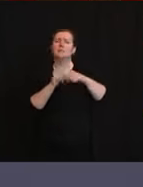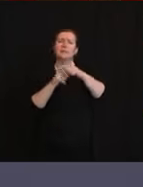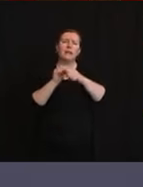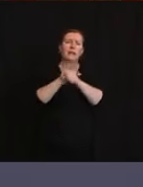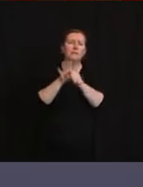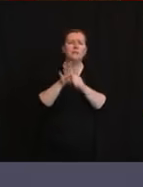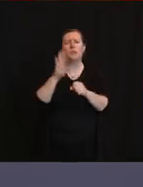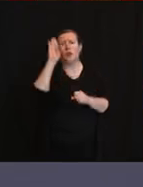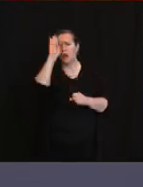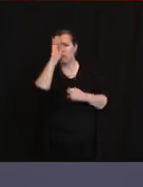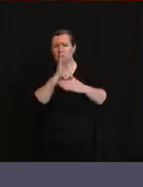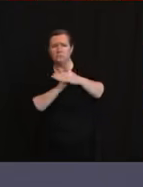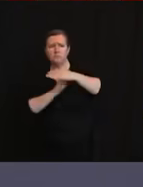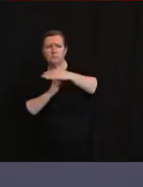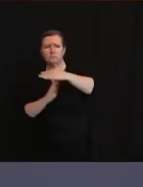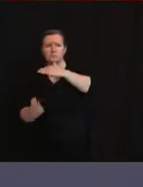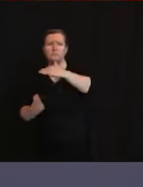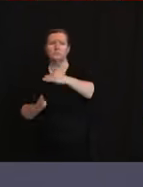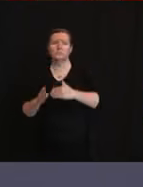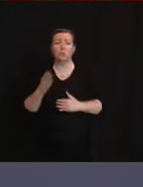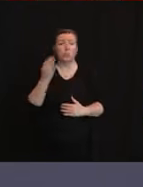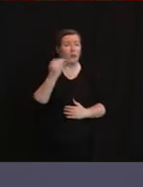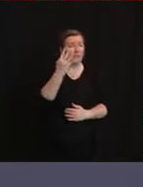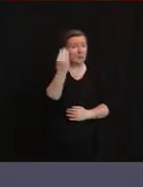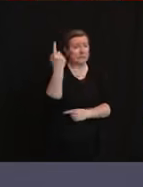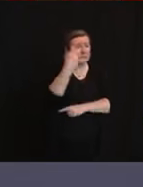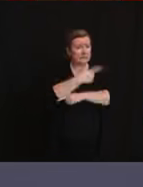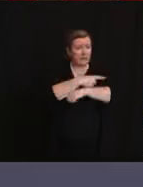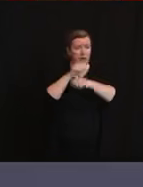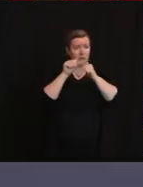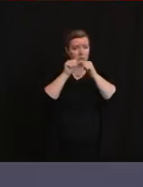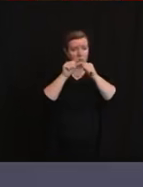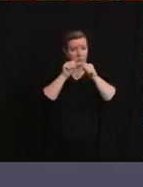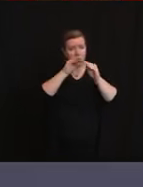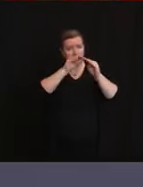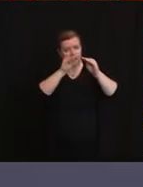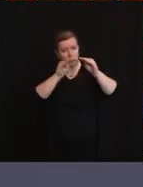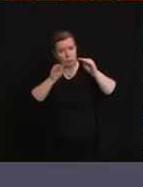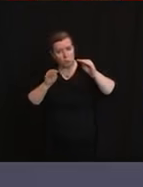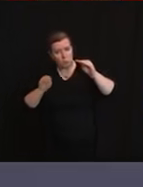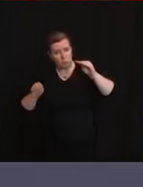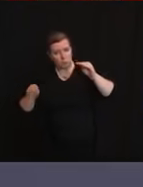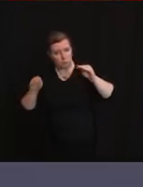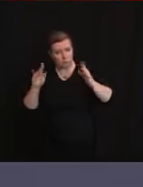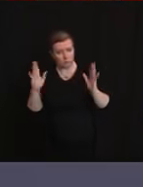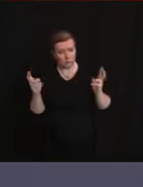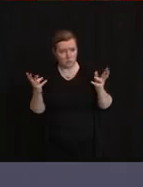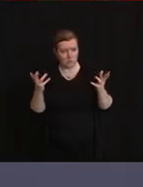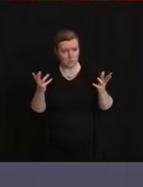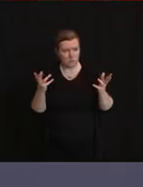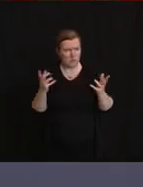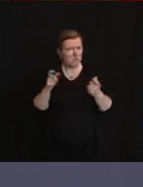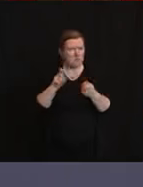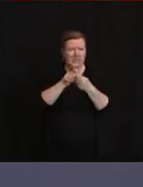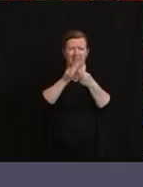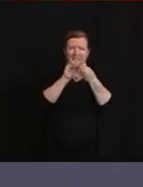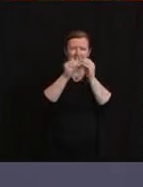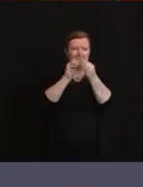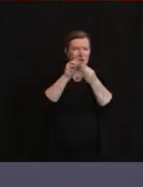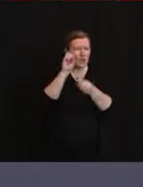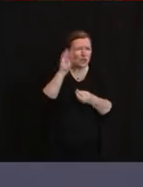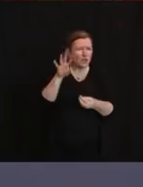downward trend is what you're looking for to kind of check that box. Are there any numbers associated with that, or does it just have to be going in the right